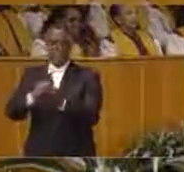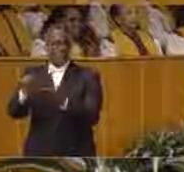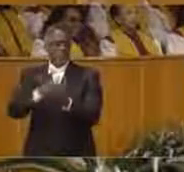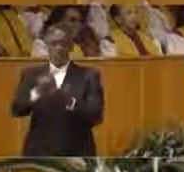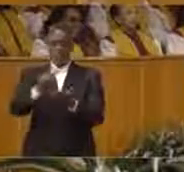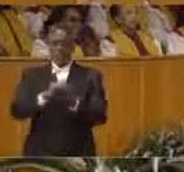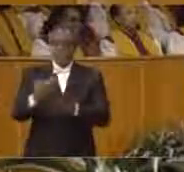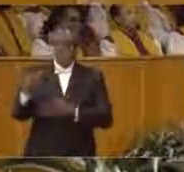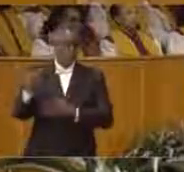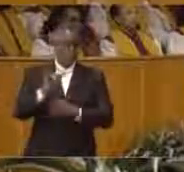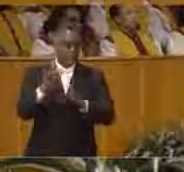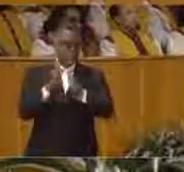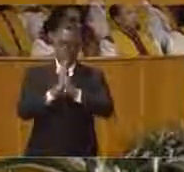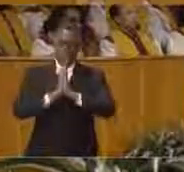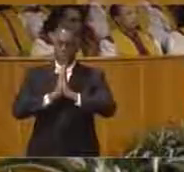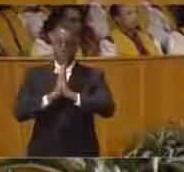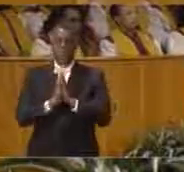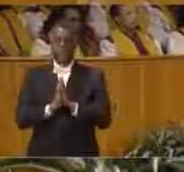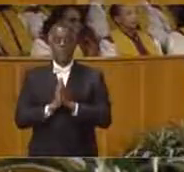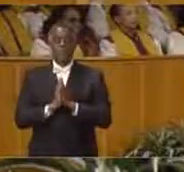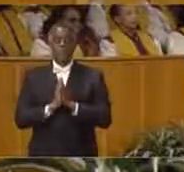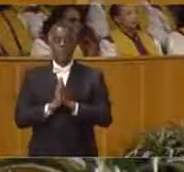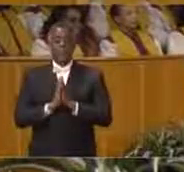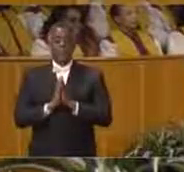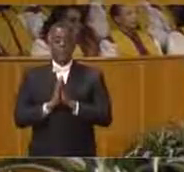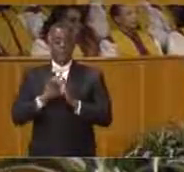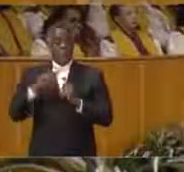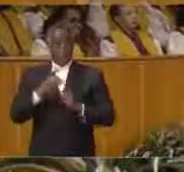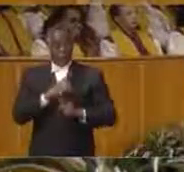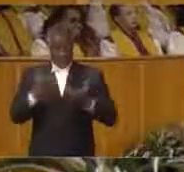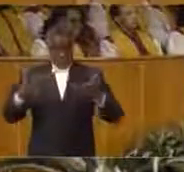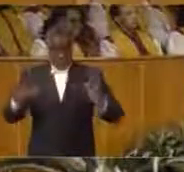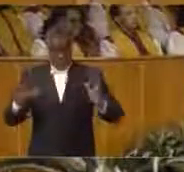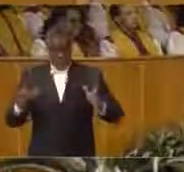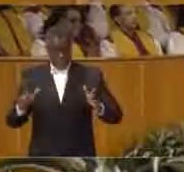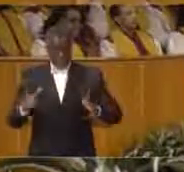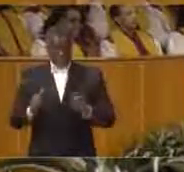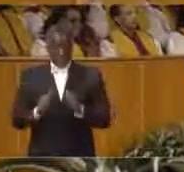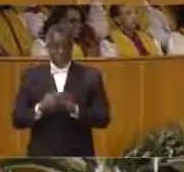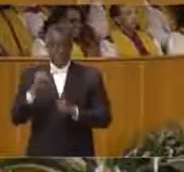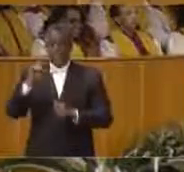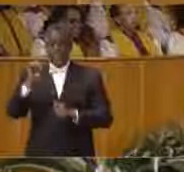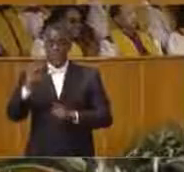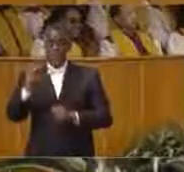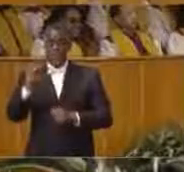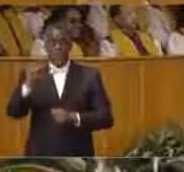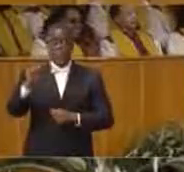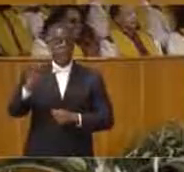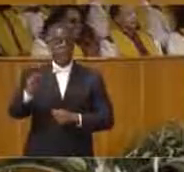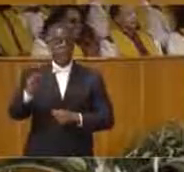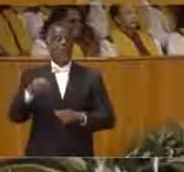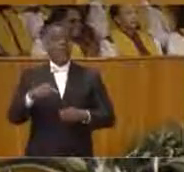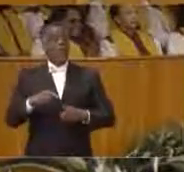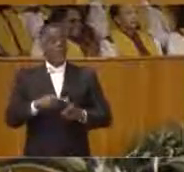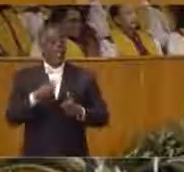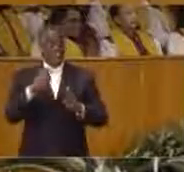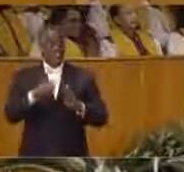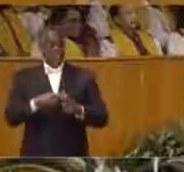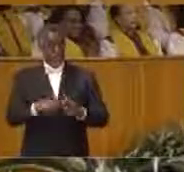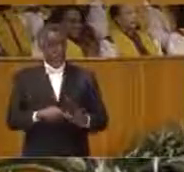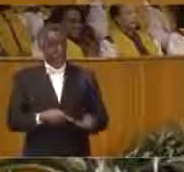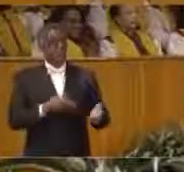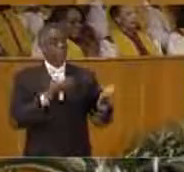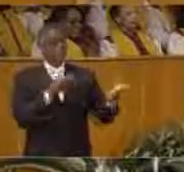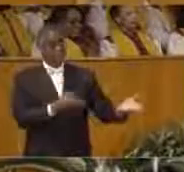every week. And when deacons were over, done with devotion, they would turn us over into the hands of